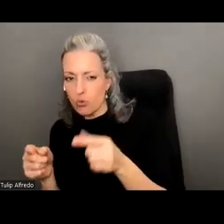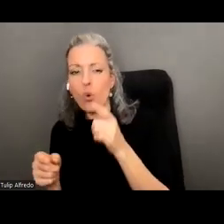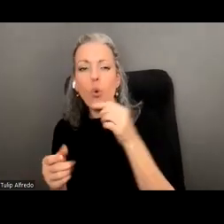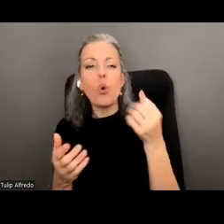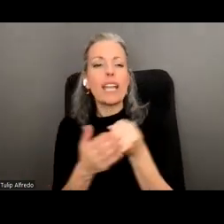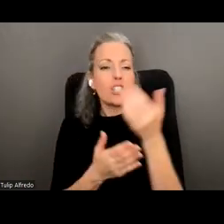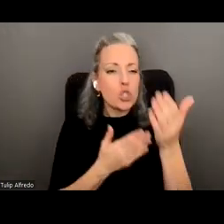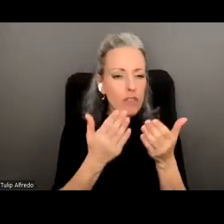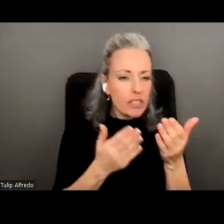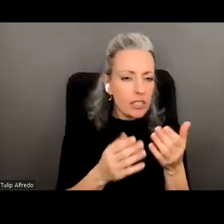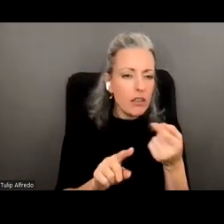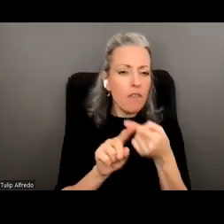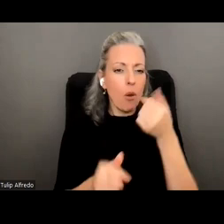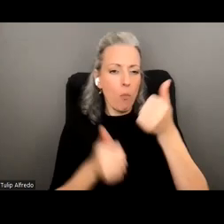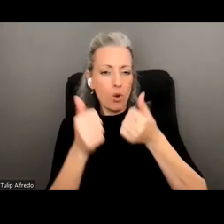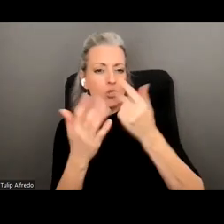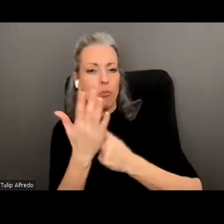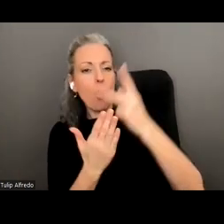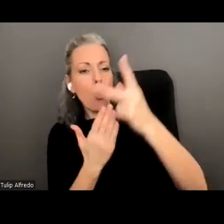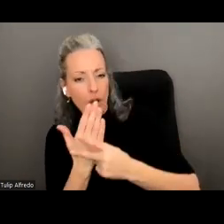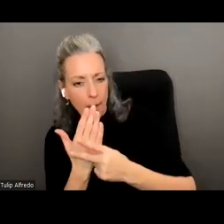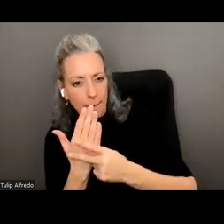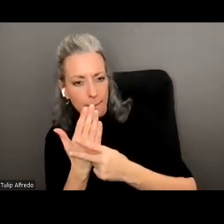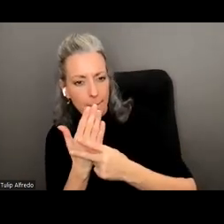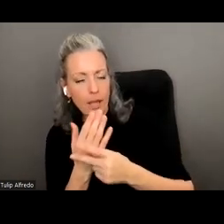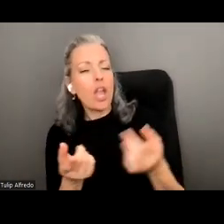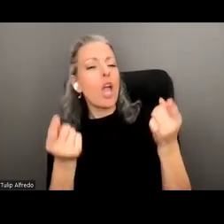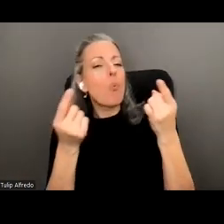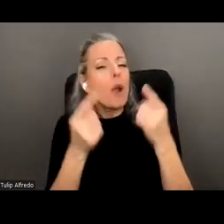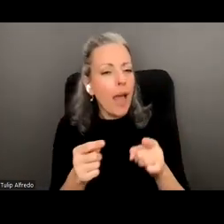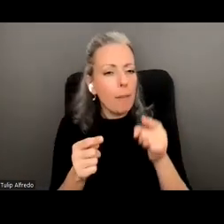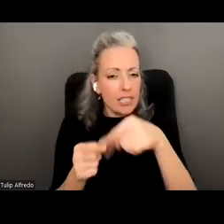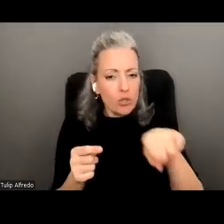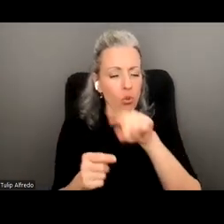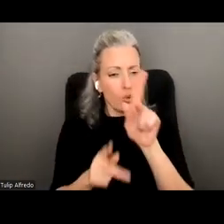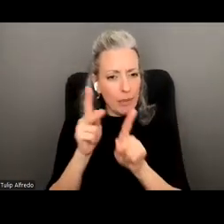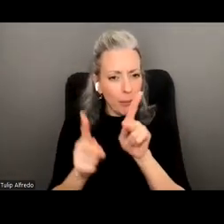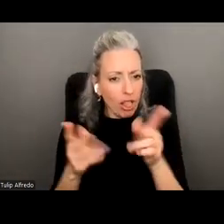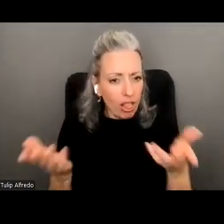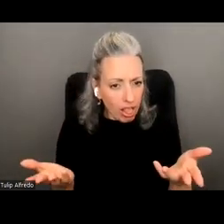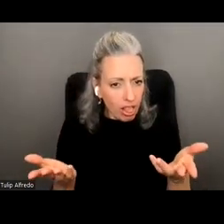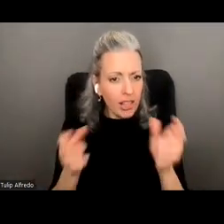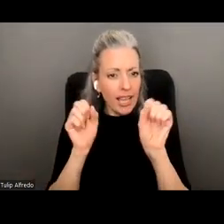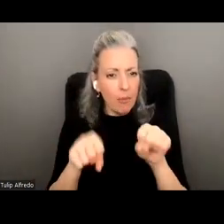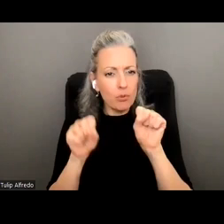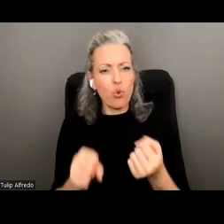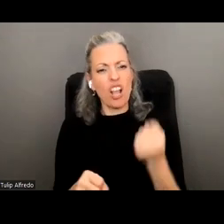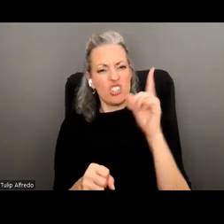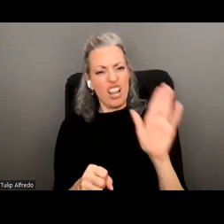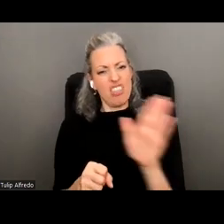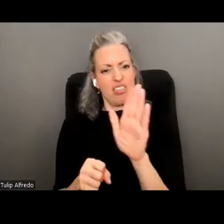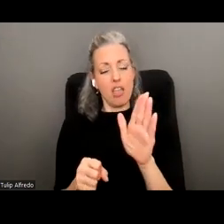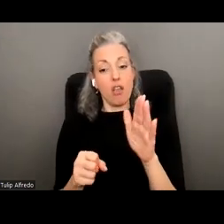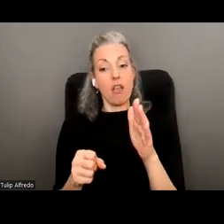from which programs, and what happens to those folks, to be able to understand their